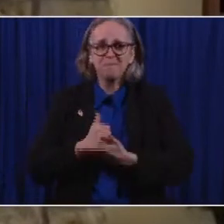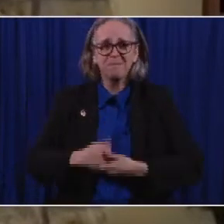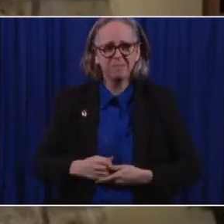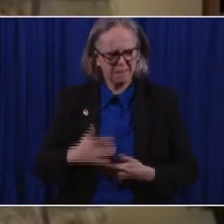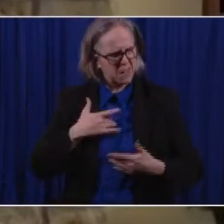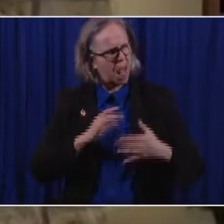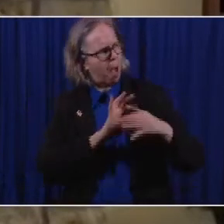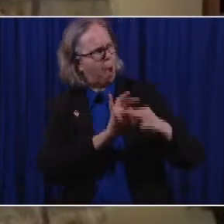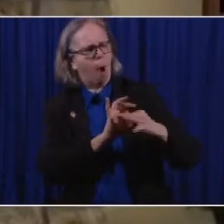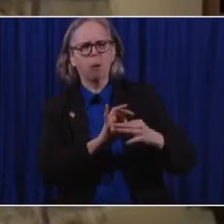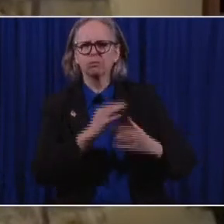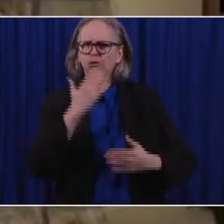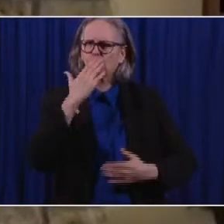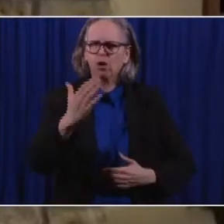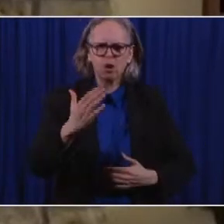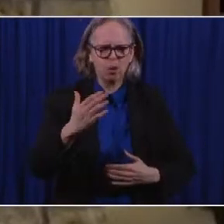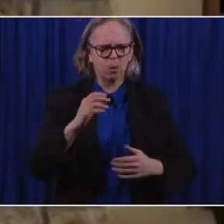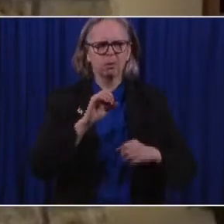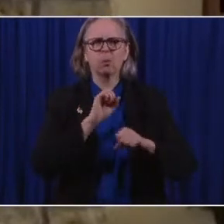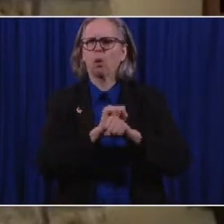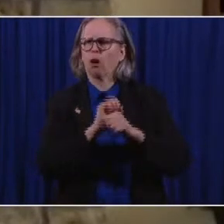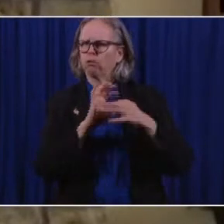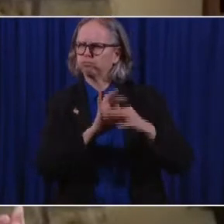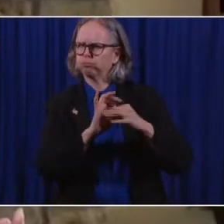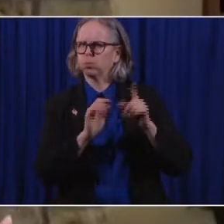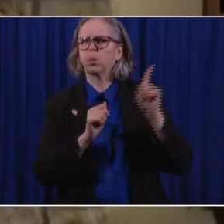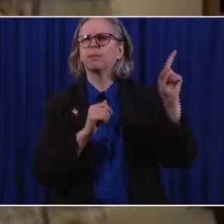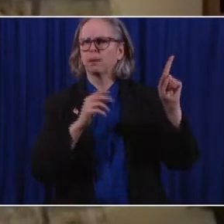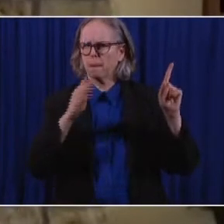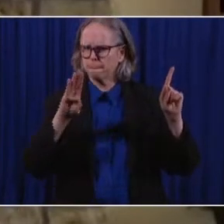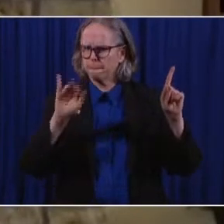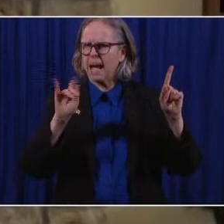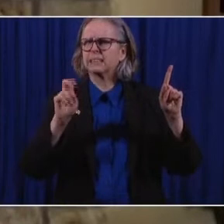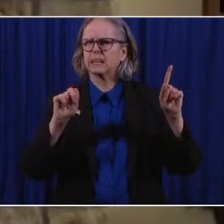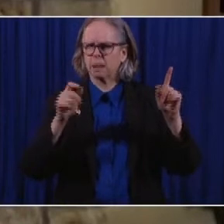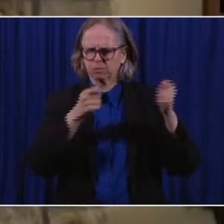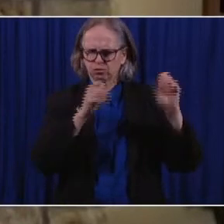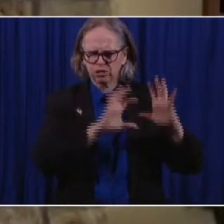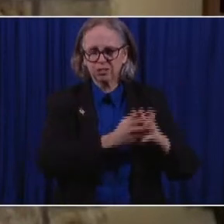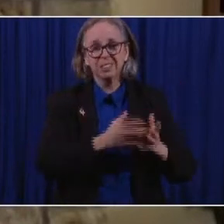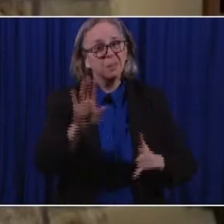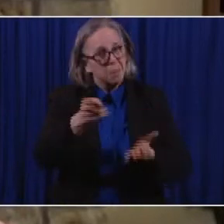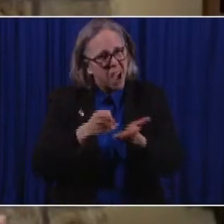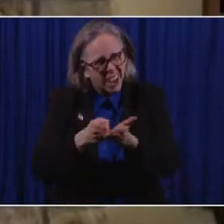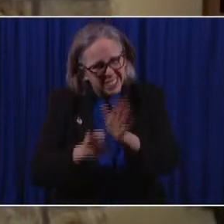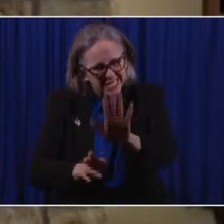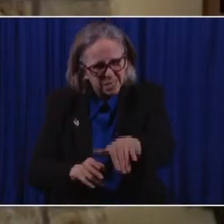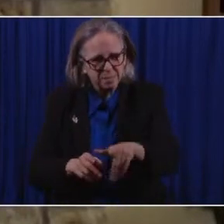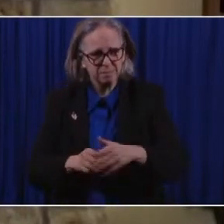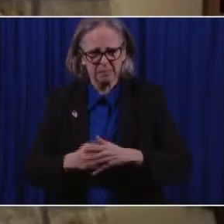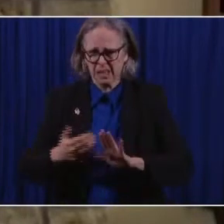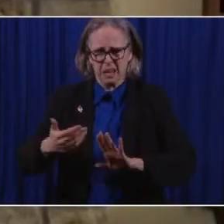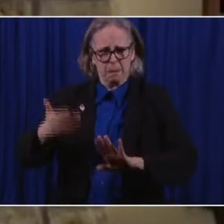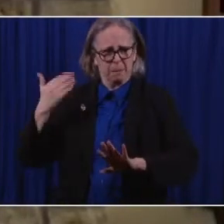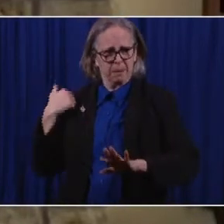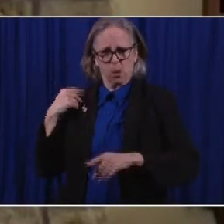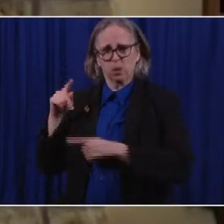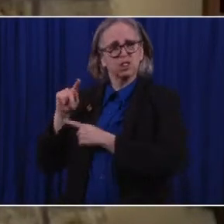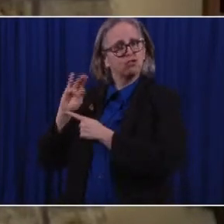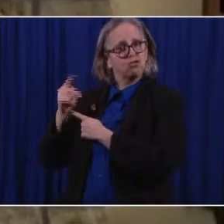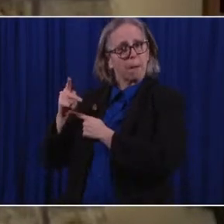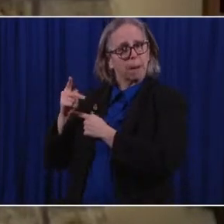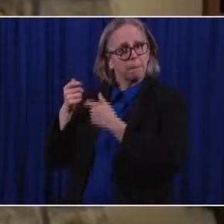working relationship. Frankly, we had a very good working relationship with the Trump administration, led by the vice